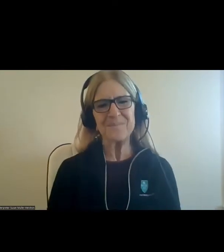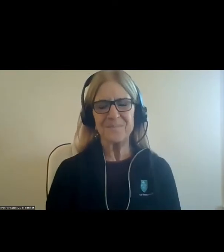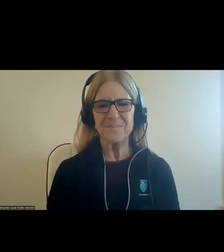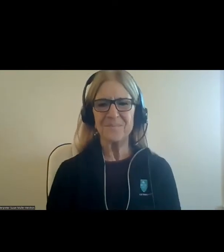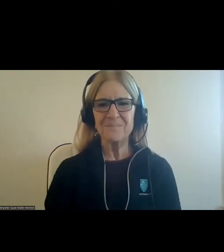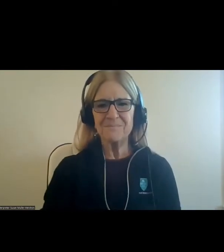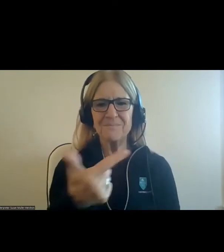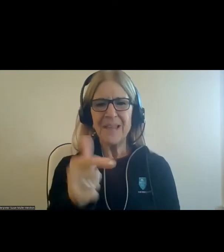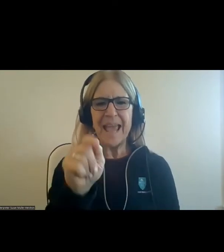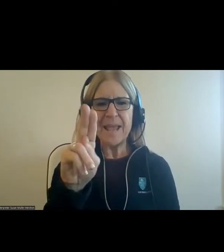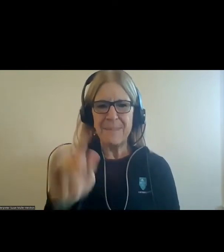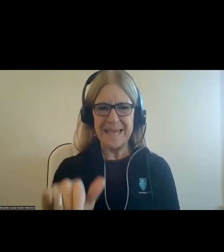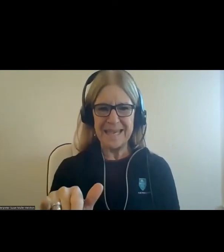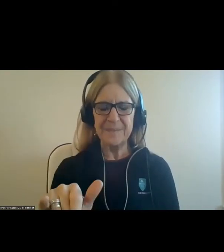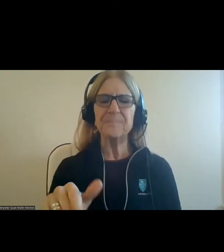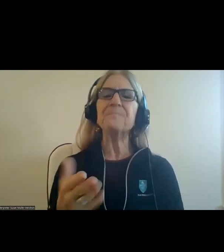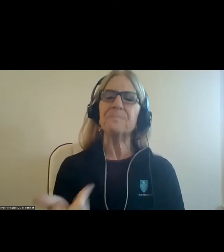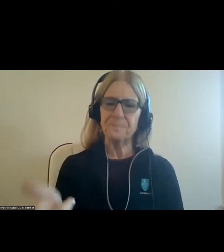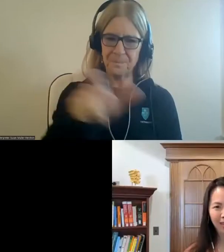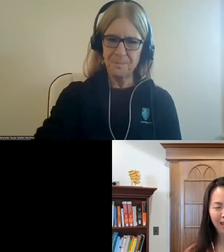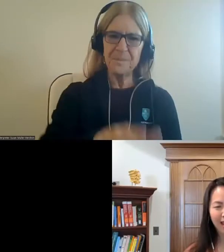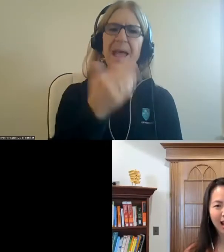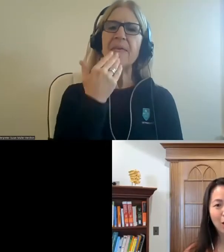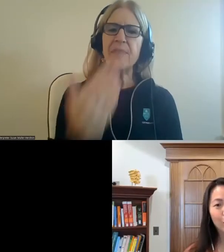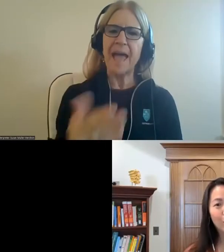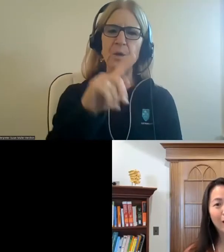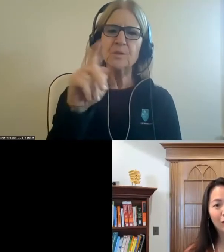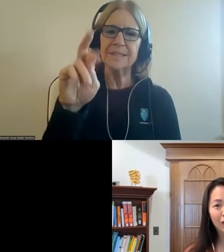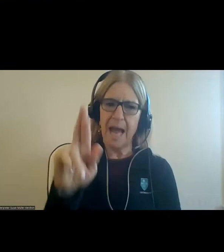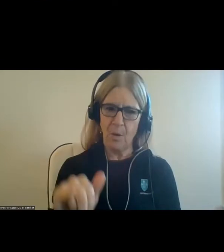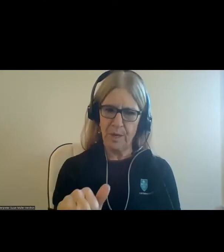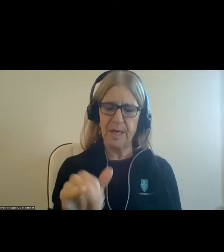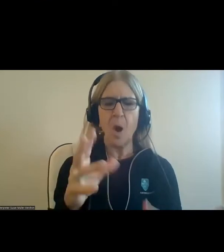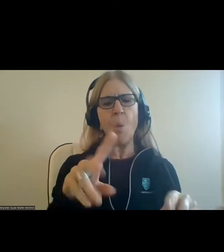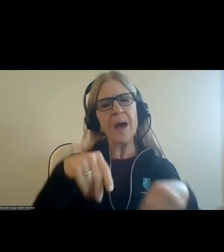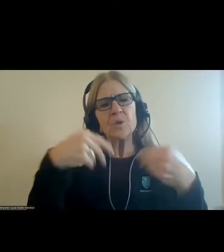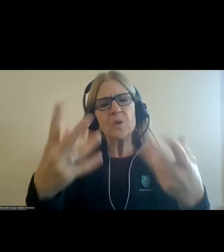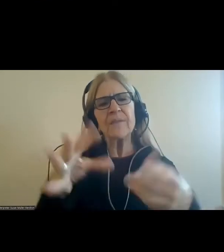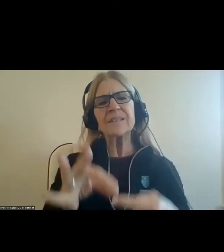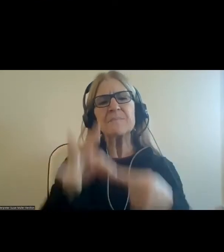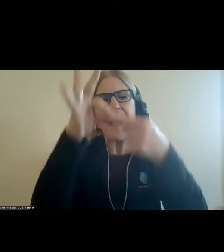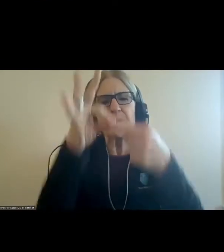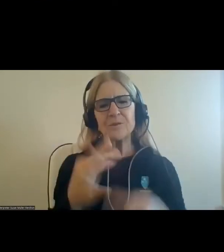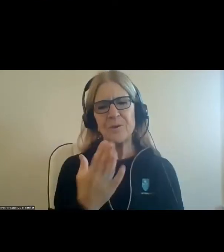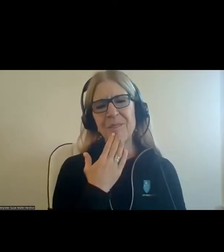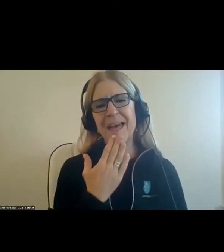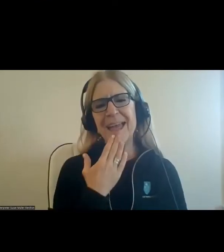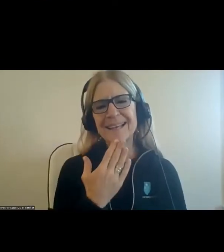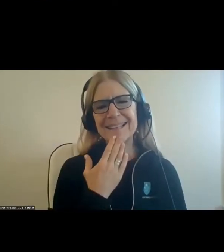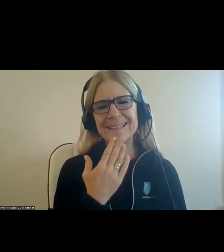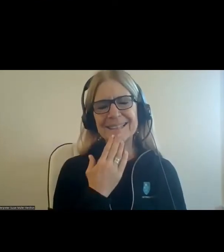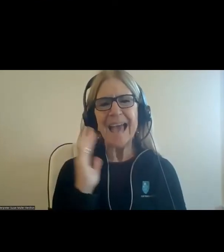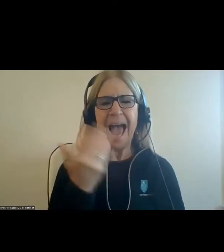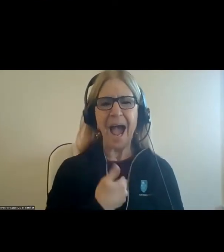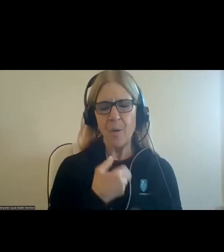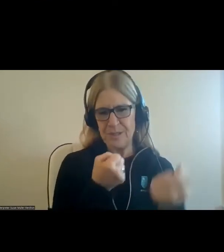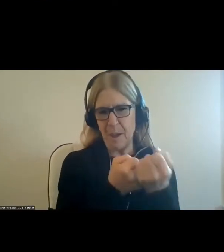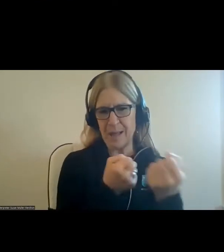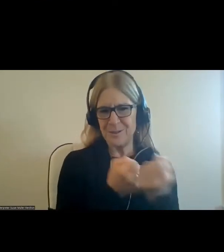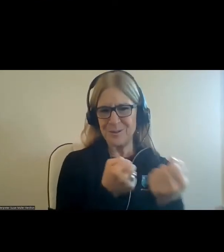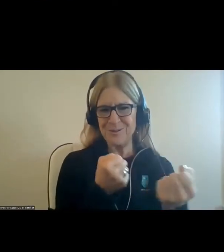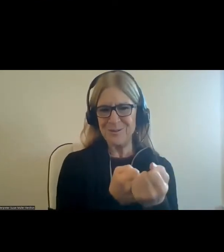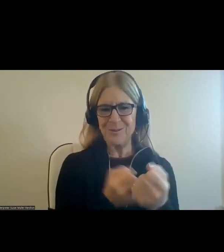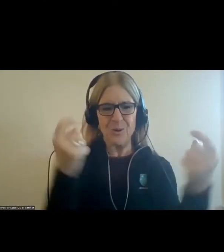Amy? Thank you, Zari. I also wanted to give a special thank you to our sponsors of